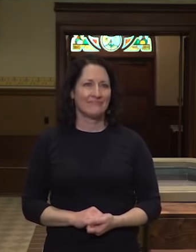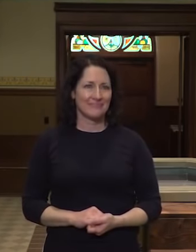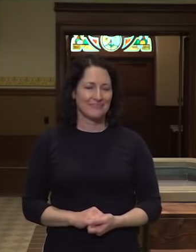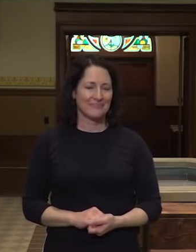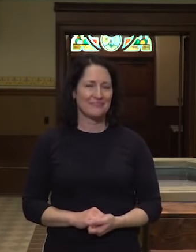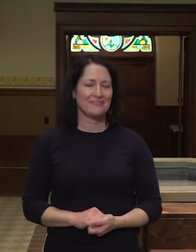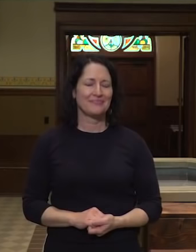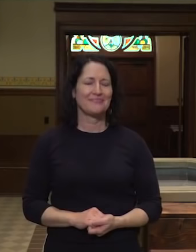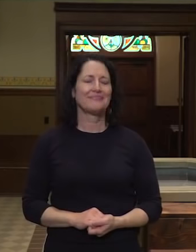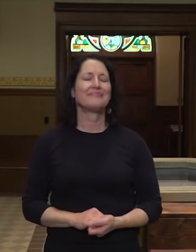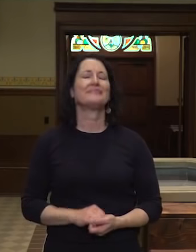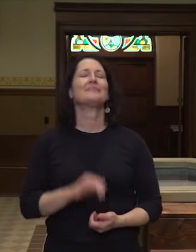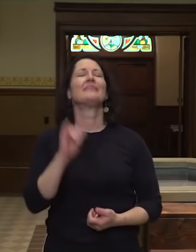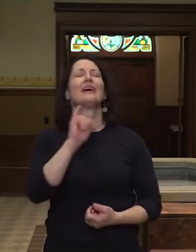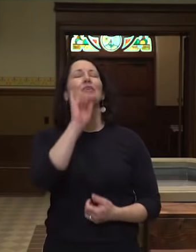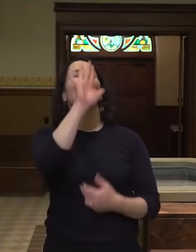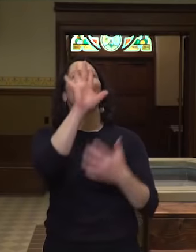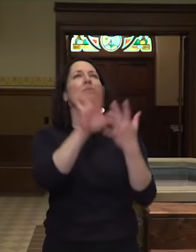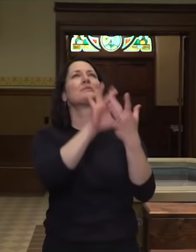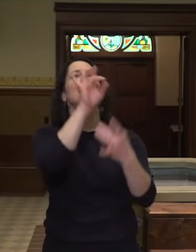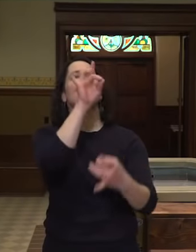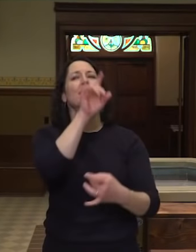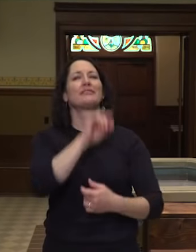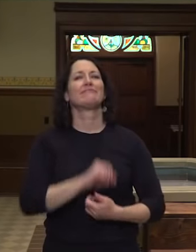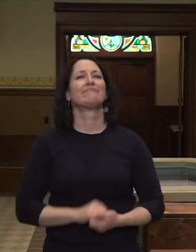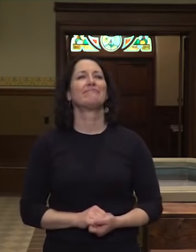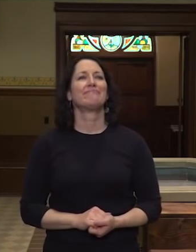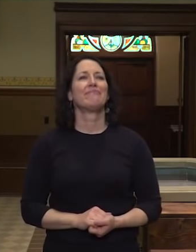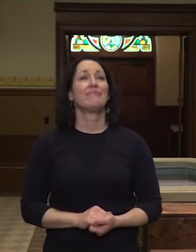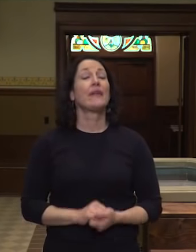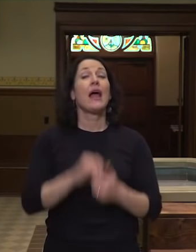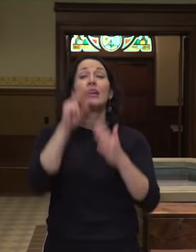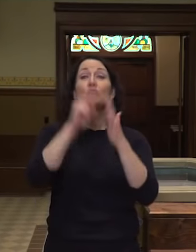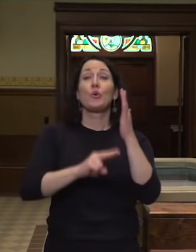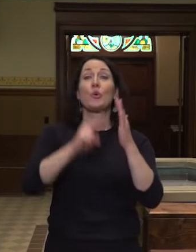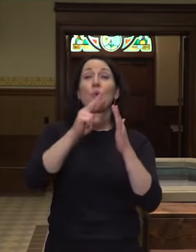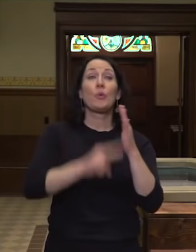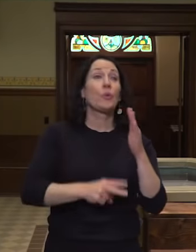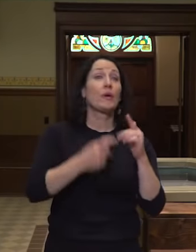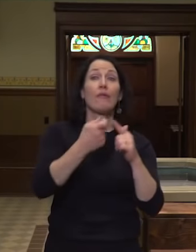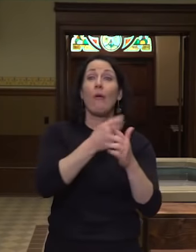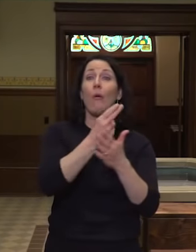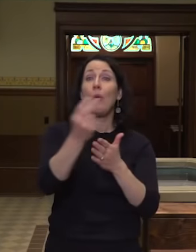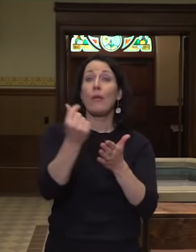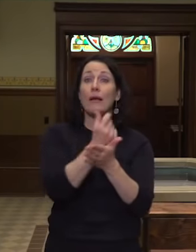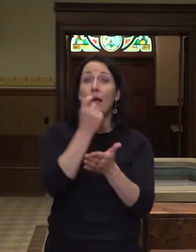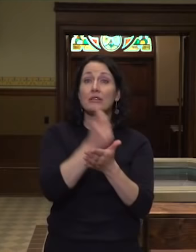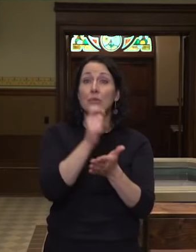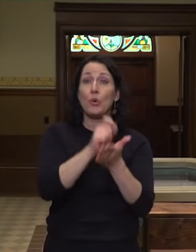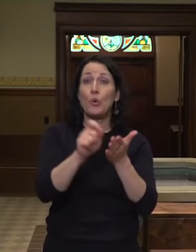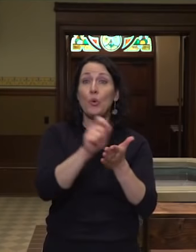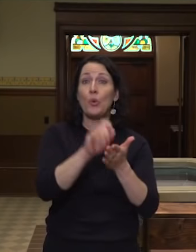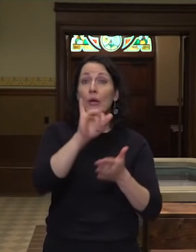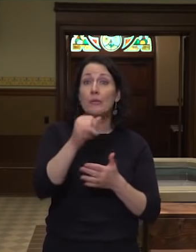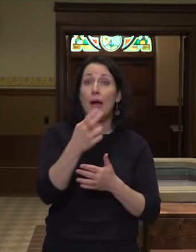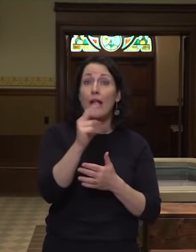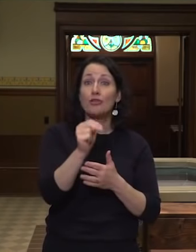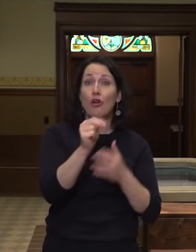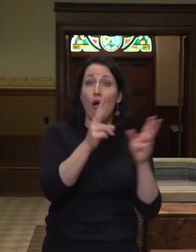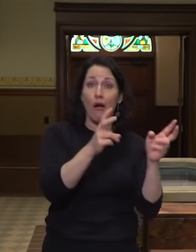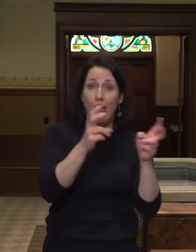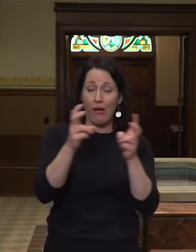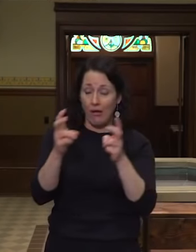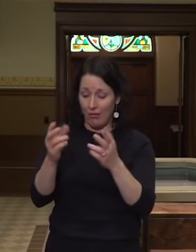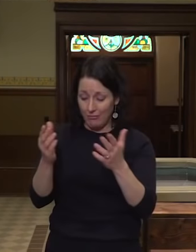The Lord be with you and with your spirit. A reading from the Holy Gospel according to John. Glory to